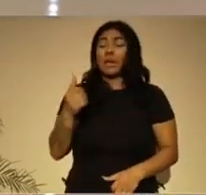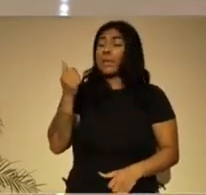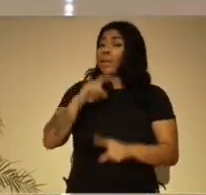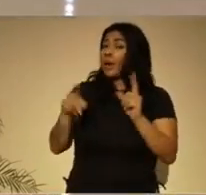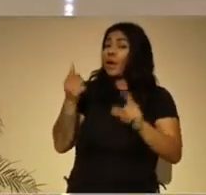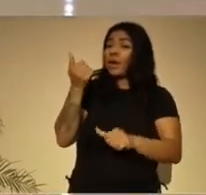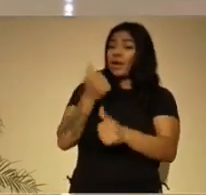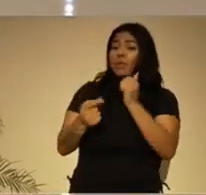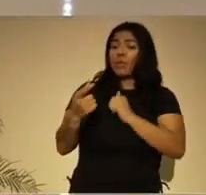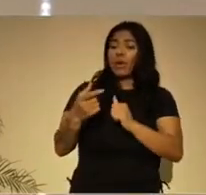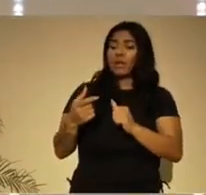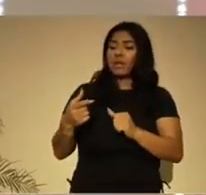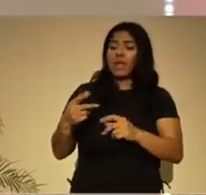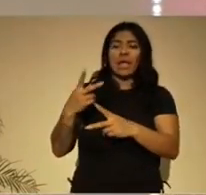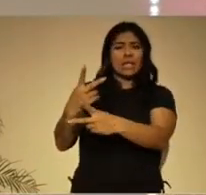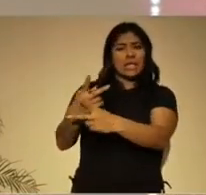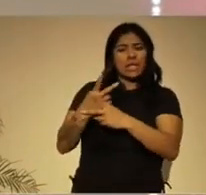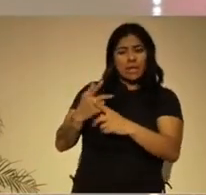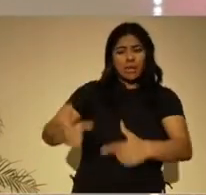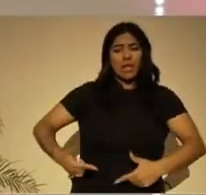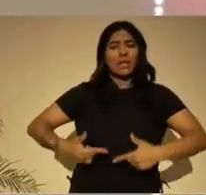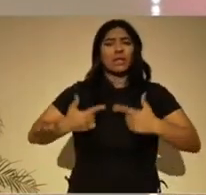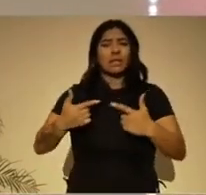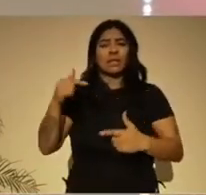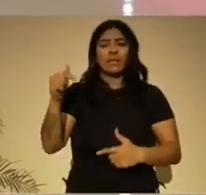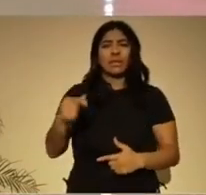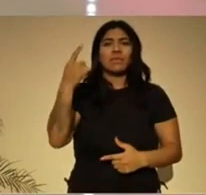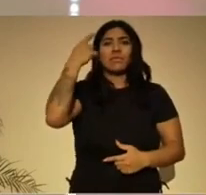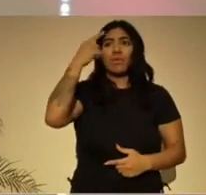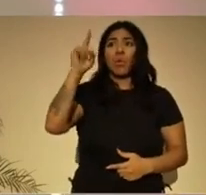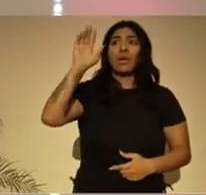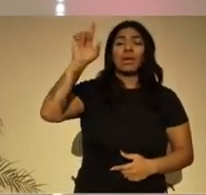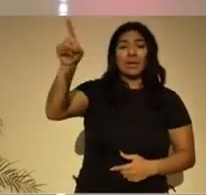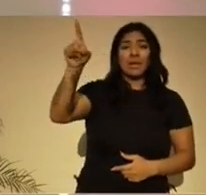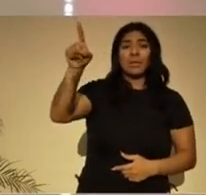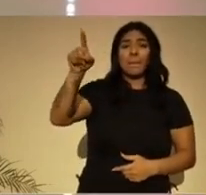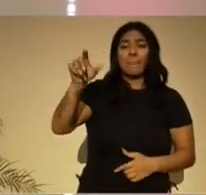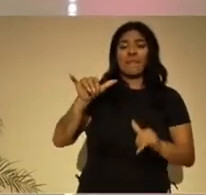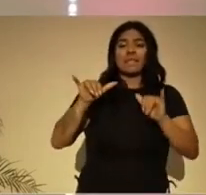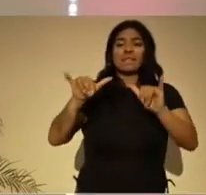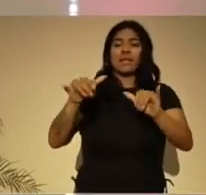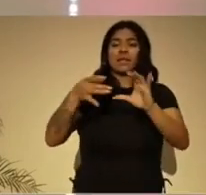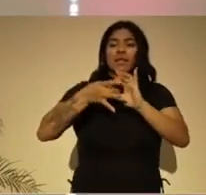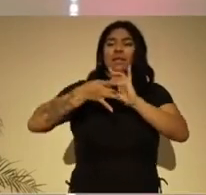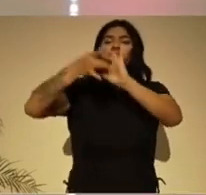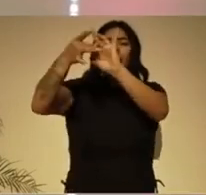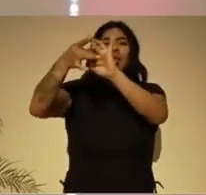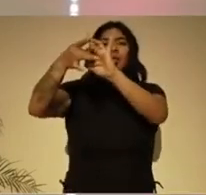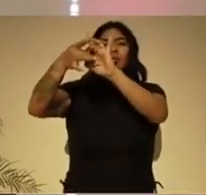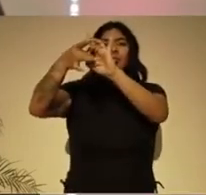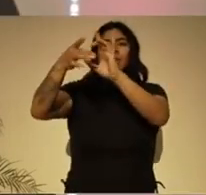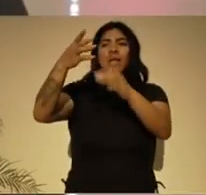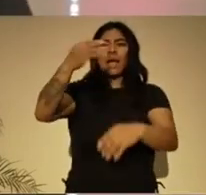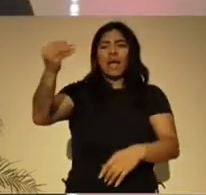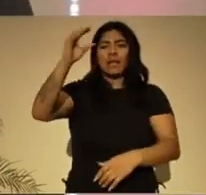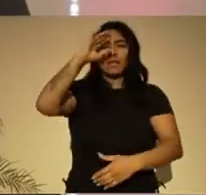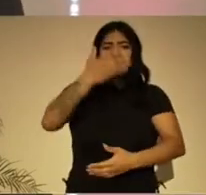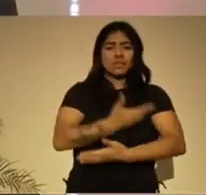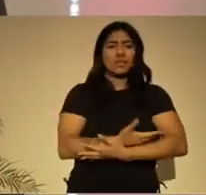teachings, anyone that continues to live this out and live for him, stays connected to the Father and the Son.